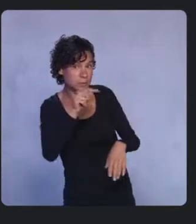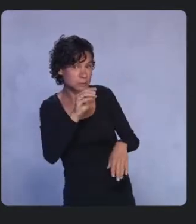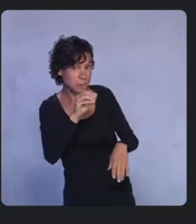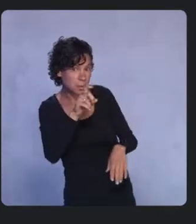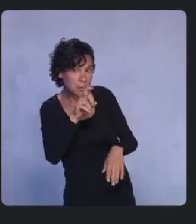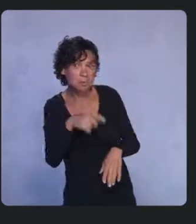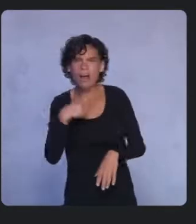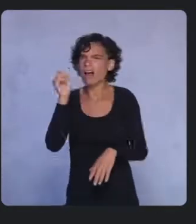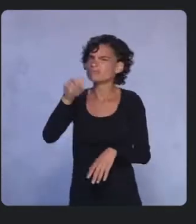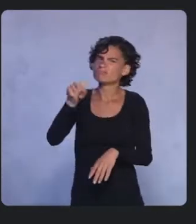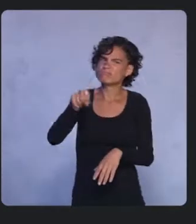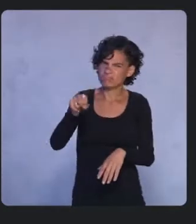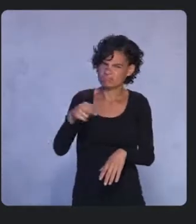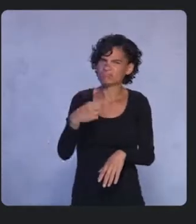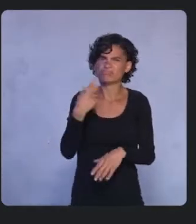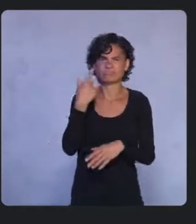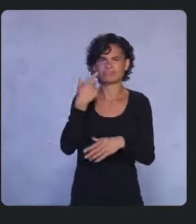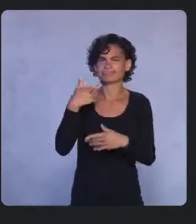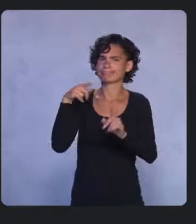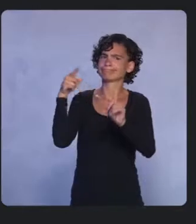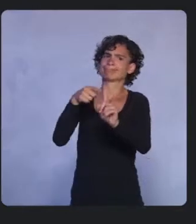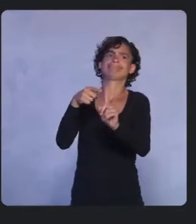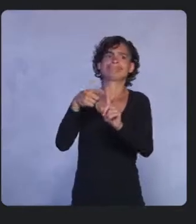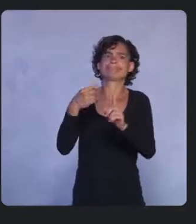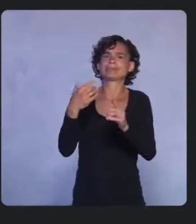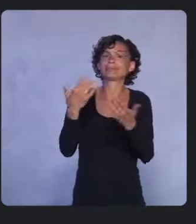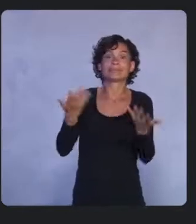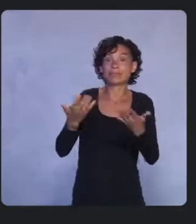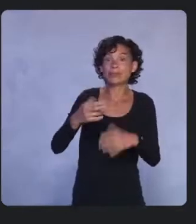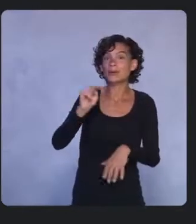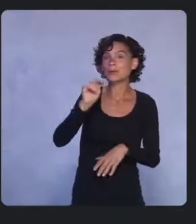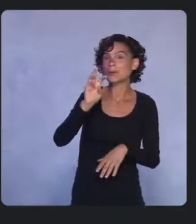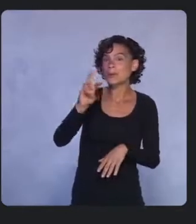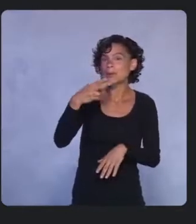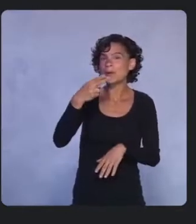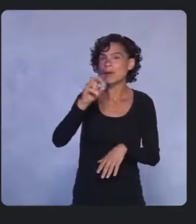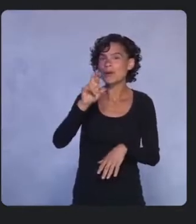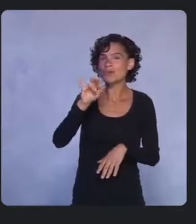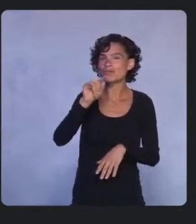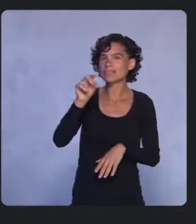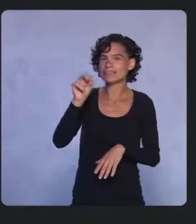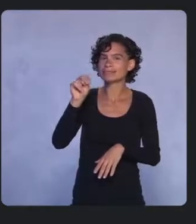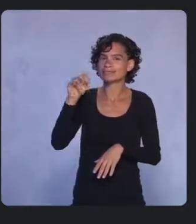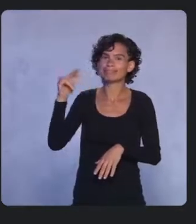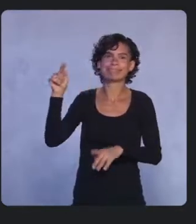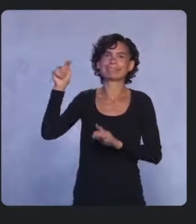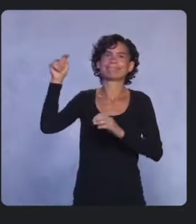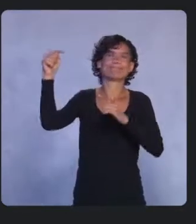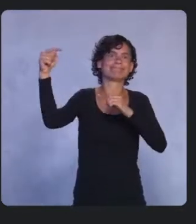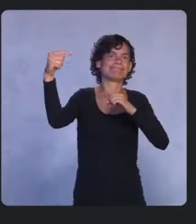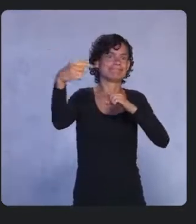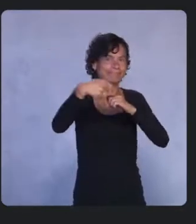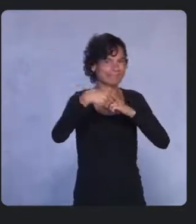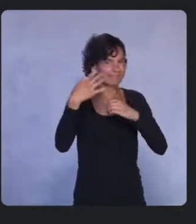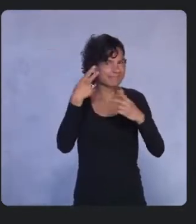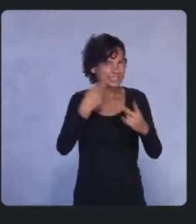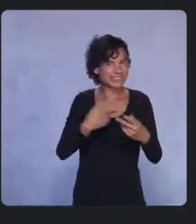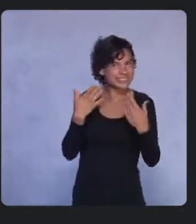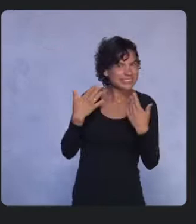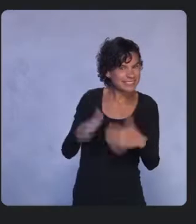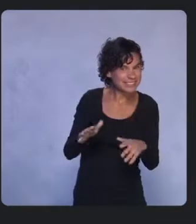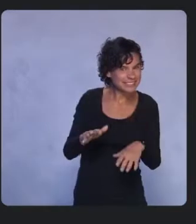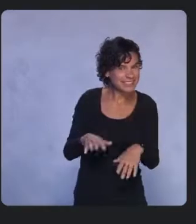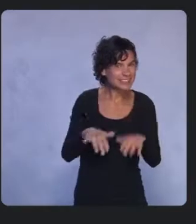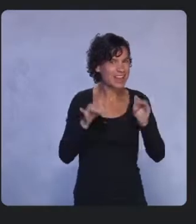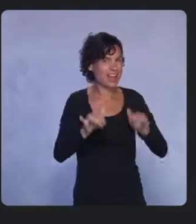most notable was New Horizons, the spacecraft that visited me. That must have been exciting. The team that created